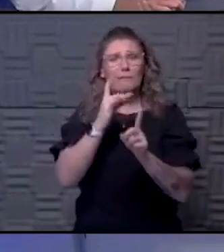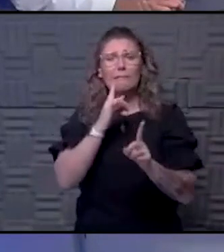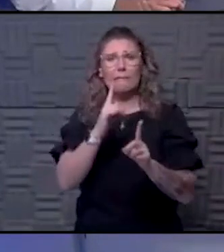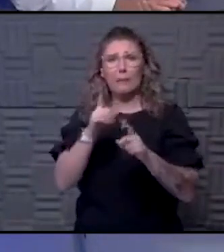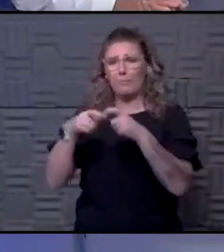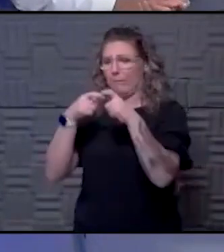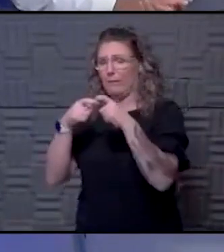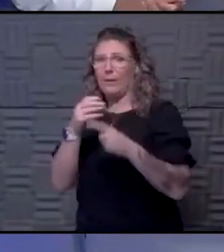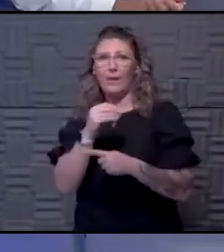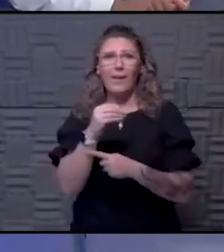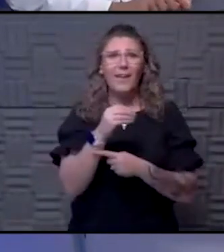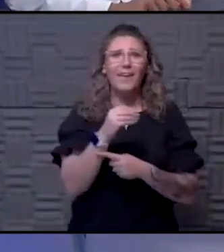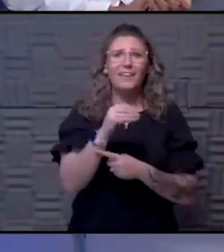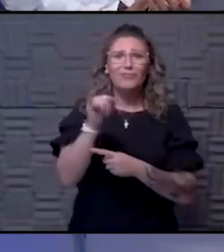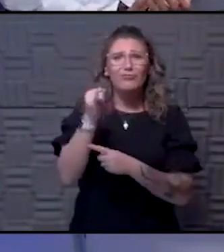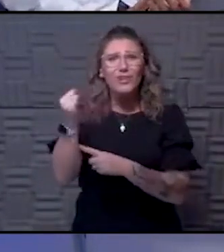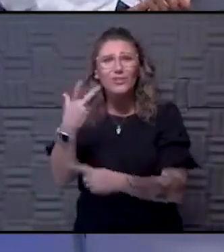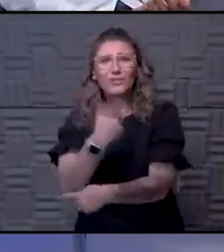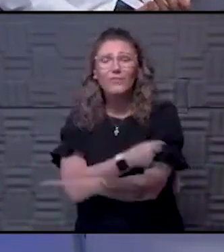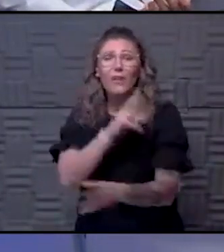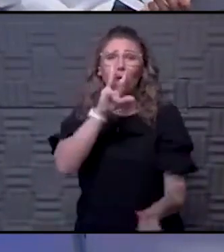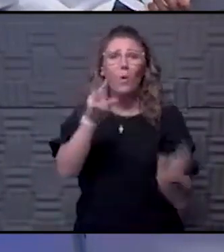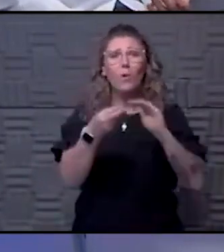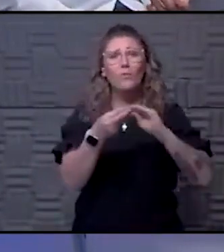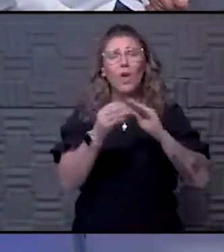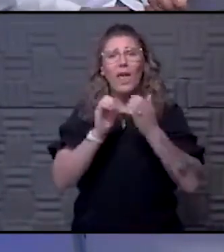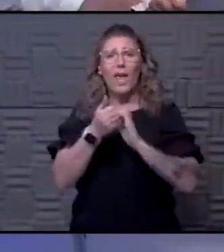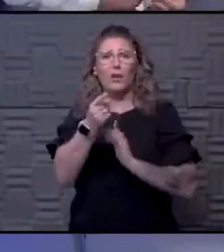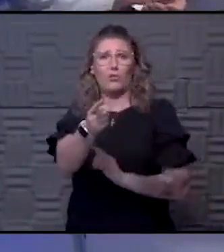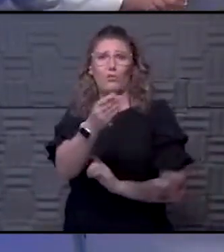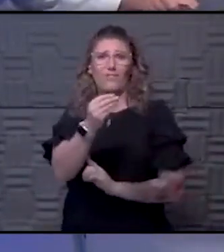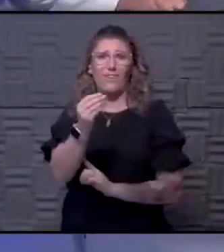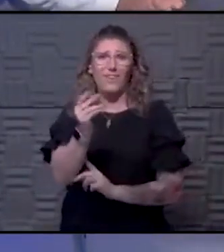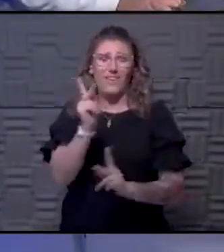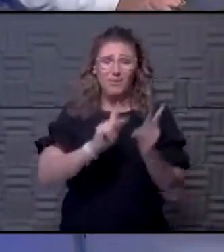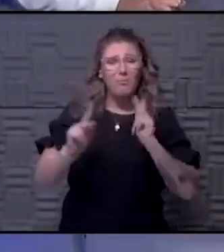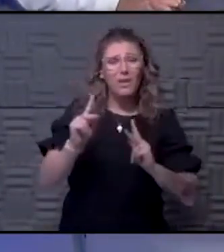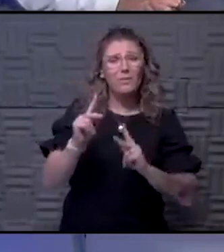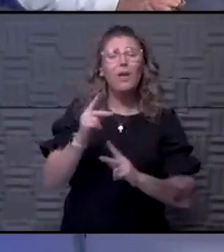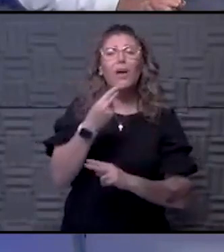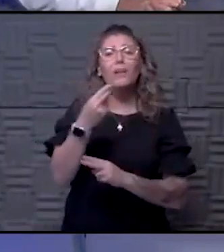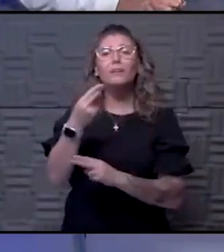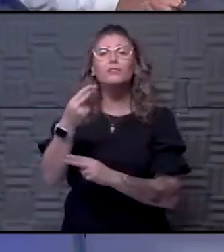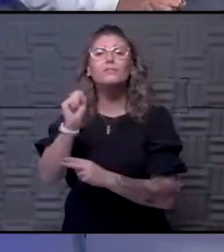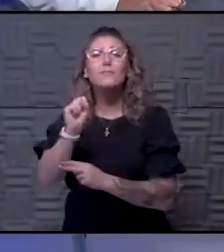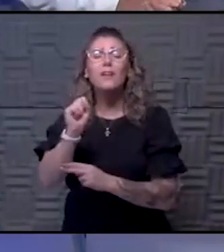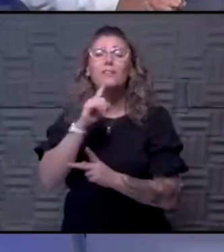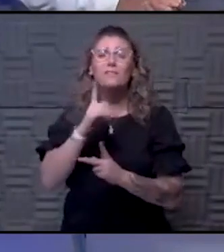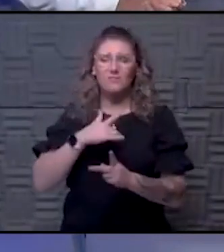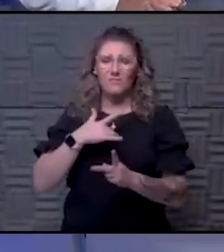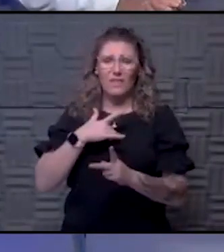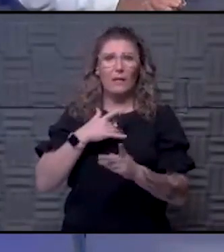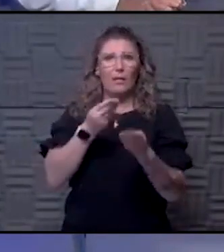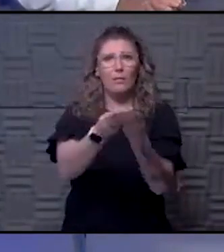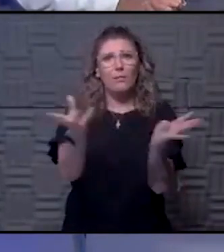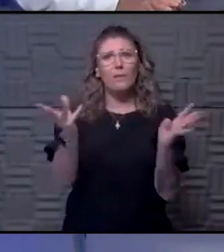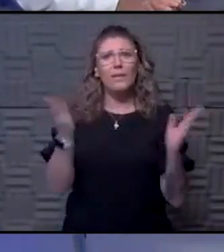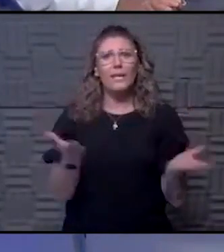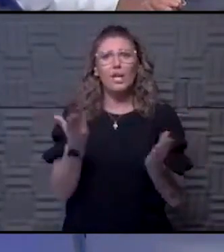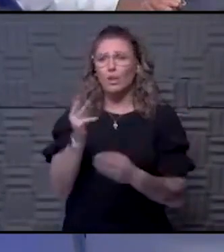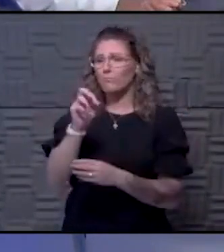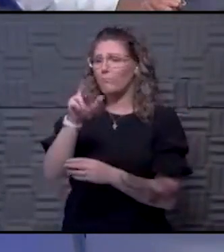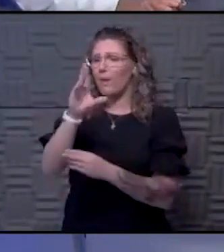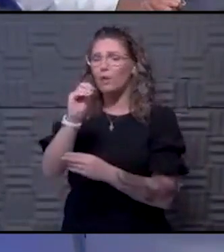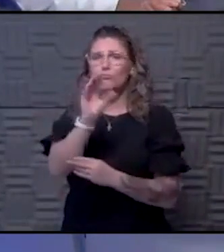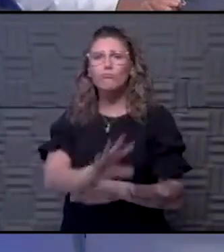about the pause in the J&J vaccine. Overall, how do you and how do the folks at the HHS feel about the rollout here in the metropolitan area and